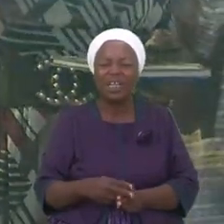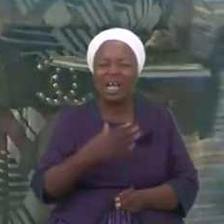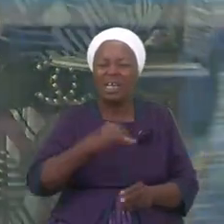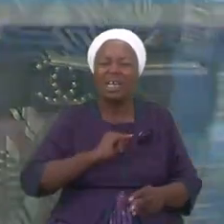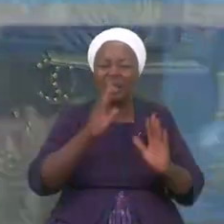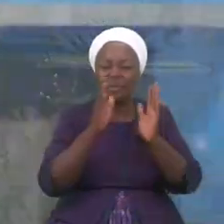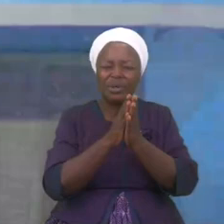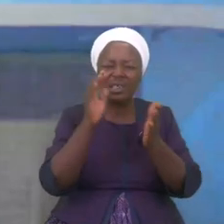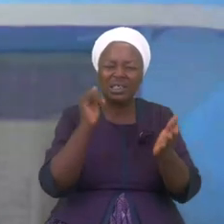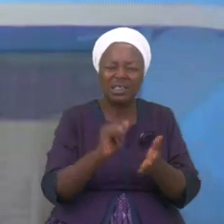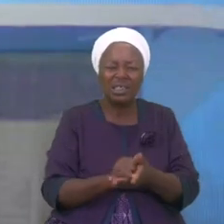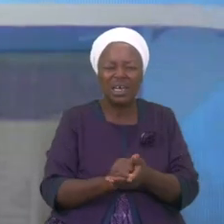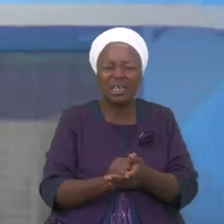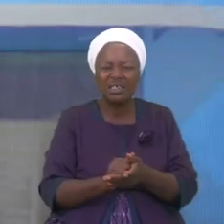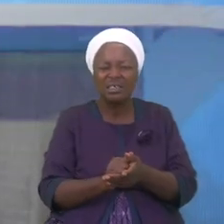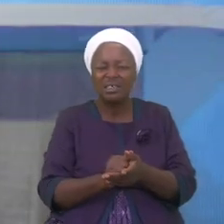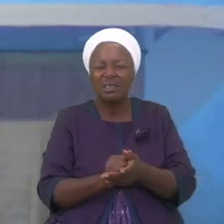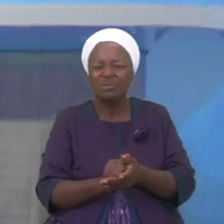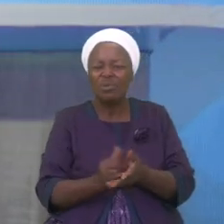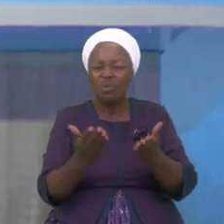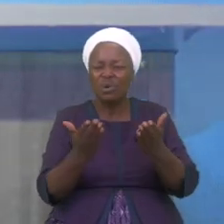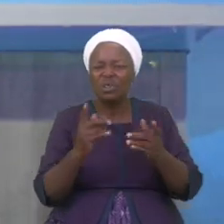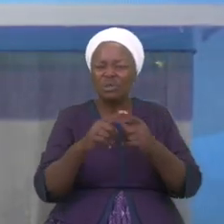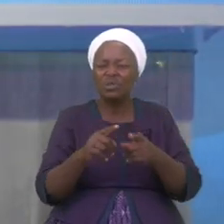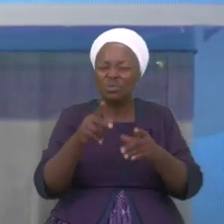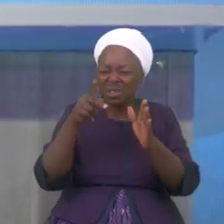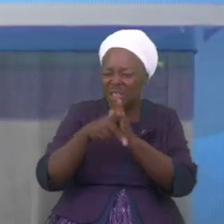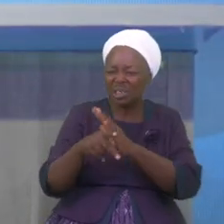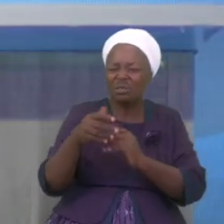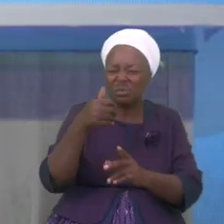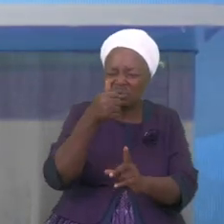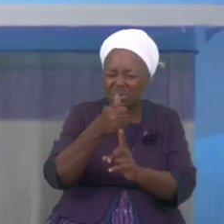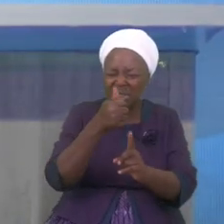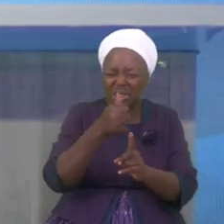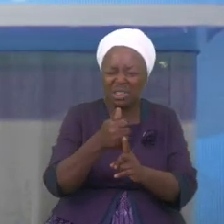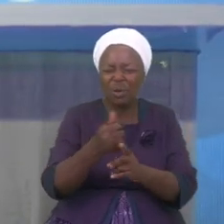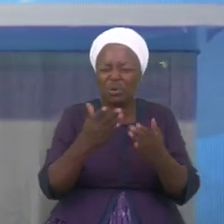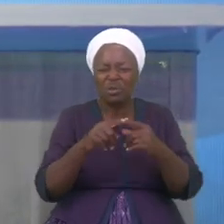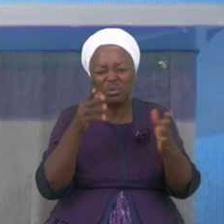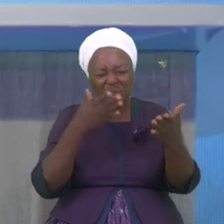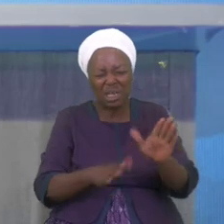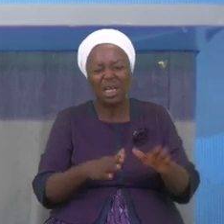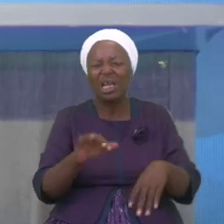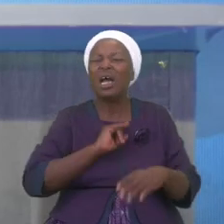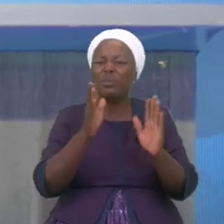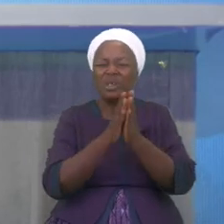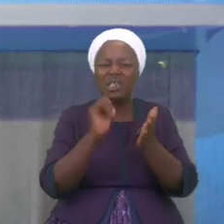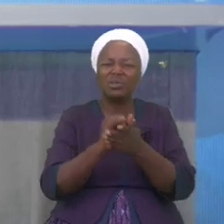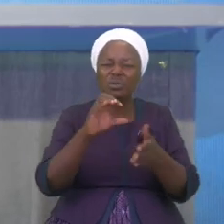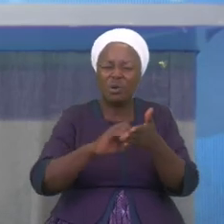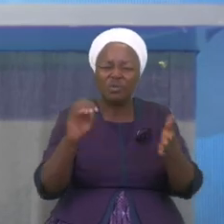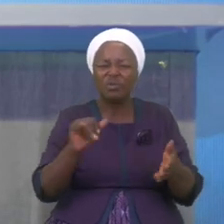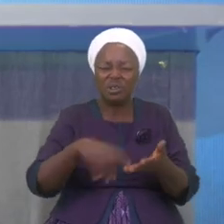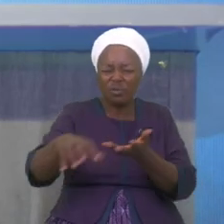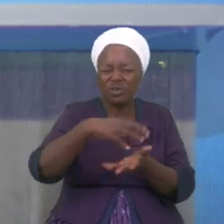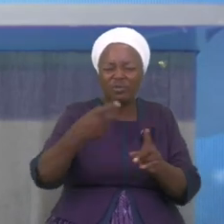that sensation of wanting to commit suicide, wanting to die, I pray, Lord, that you remove the confusion in their lives and